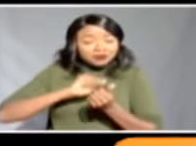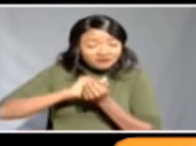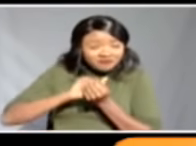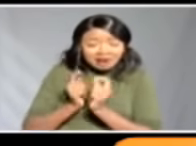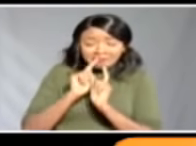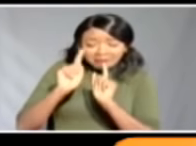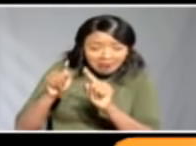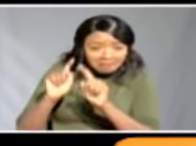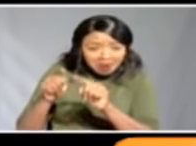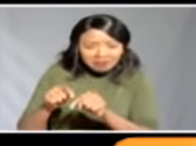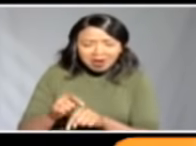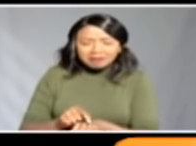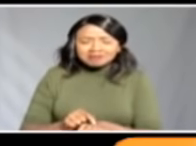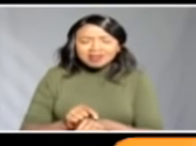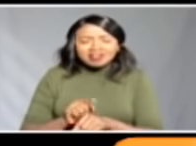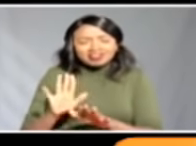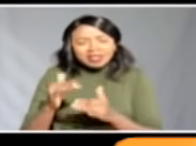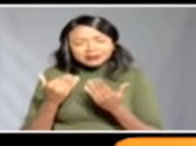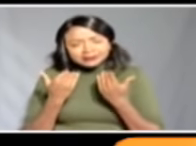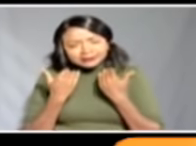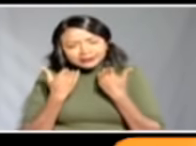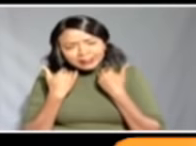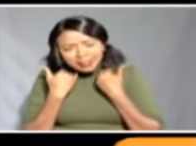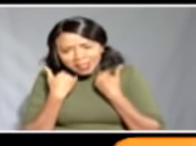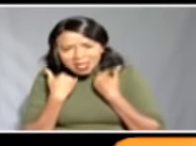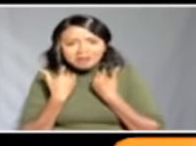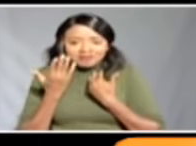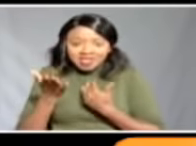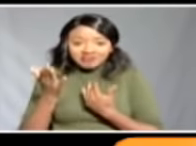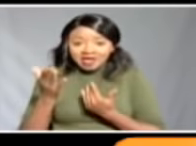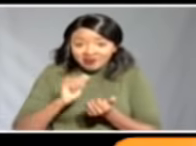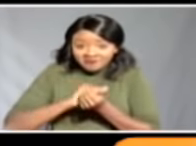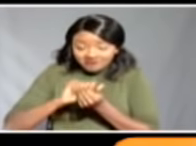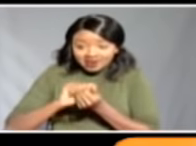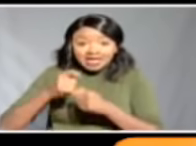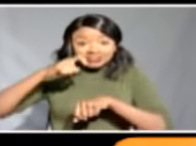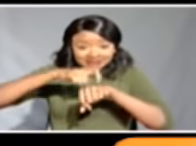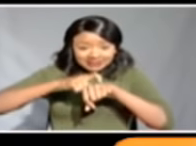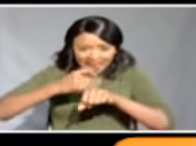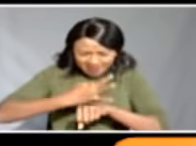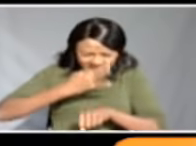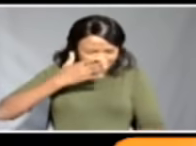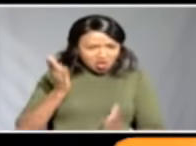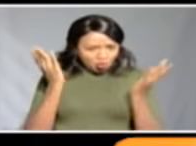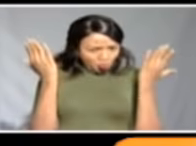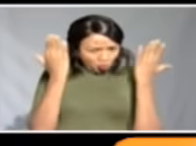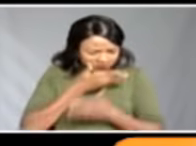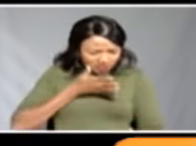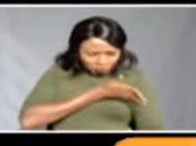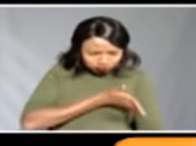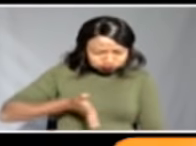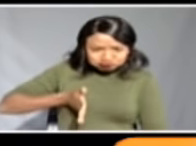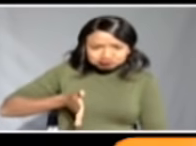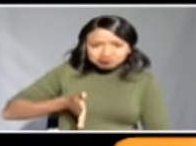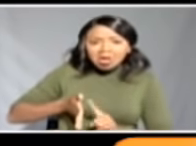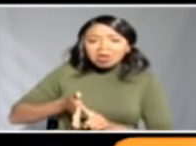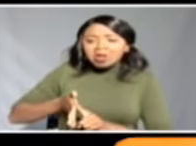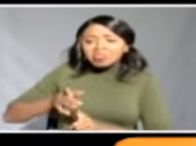wanalala. Wakisaimba kwaya wanalala. Ikifika saa 9 ya usiku wanaenda